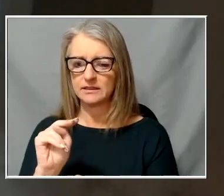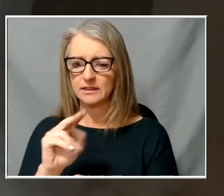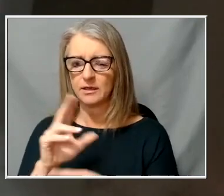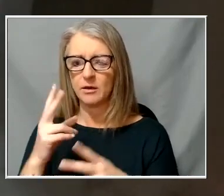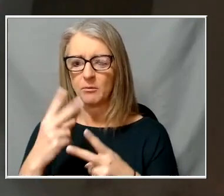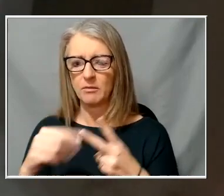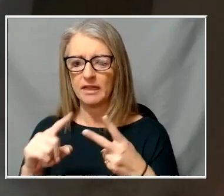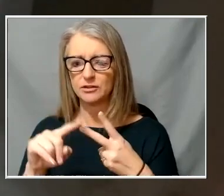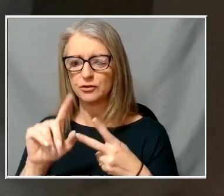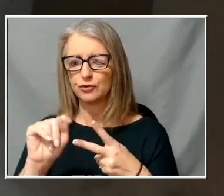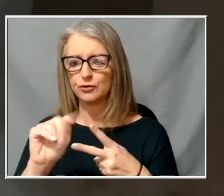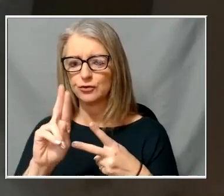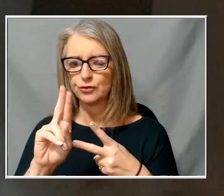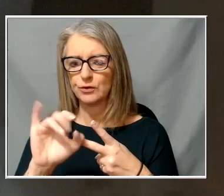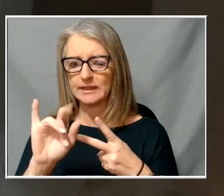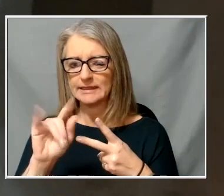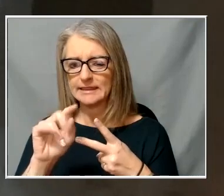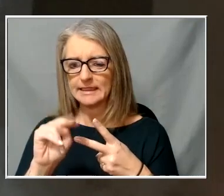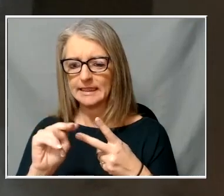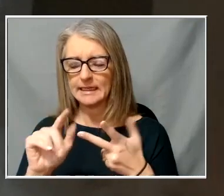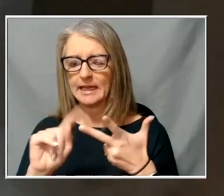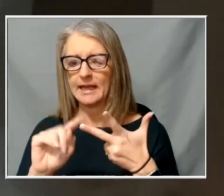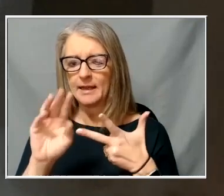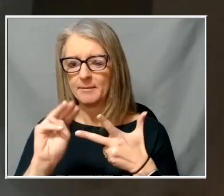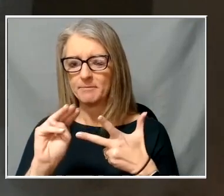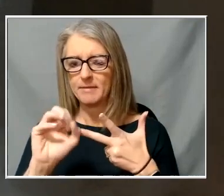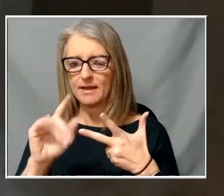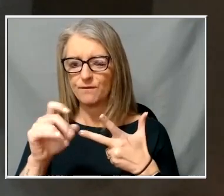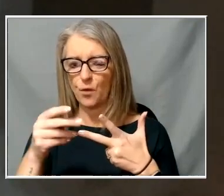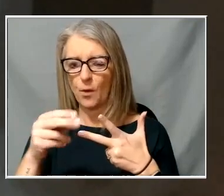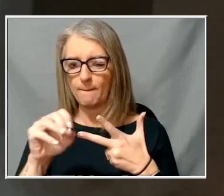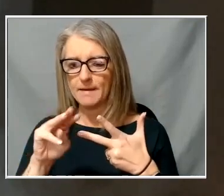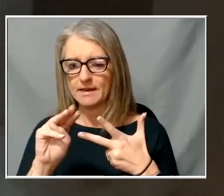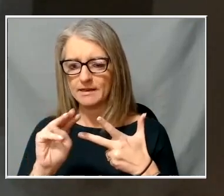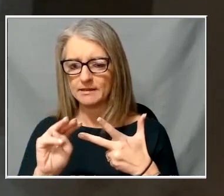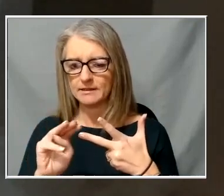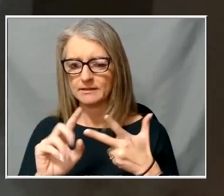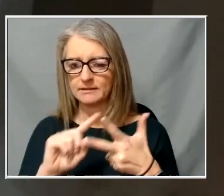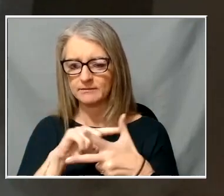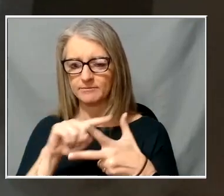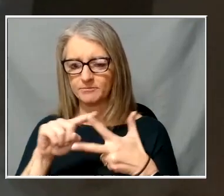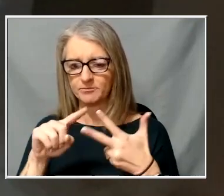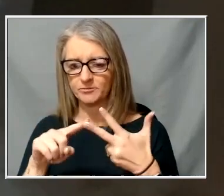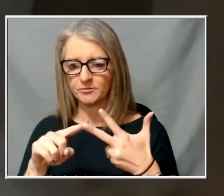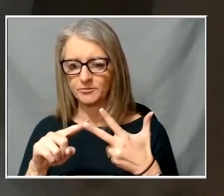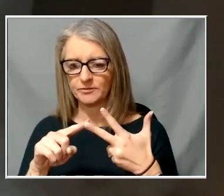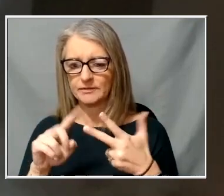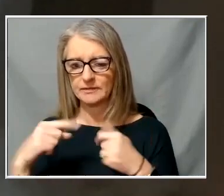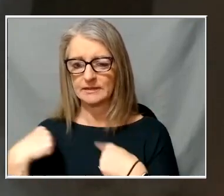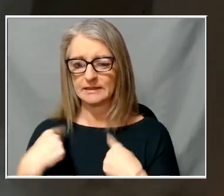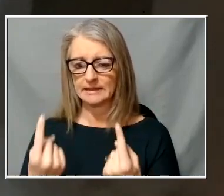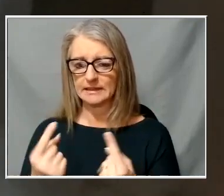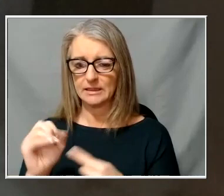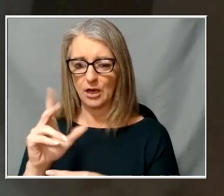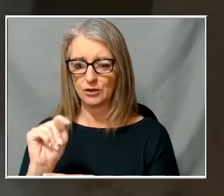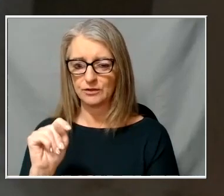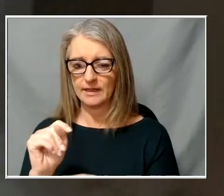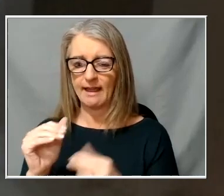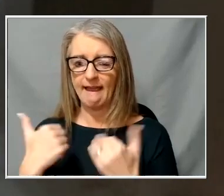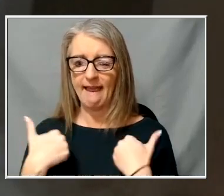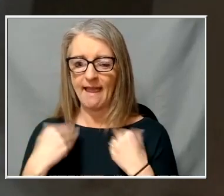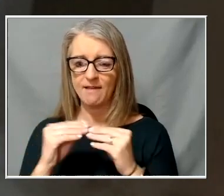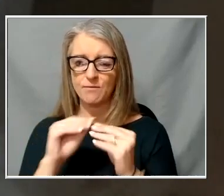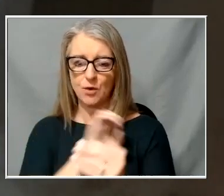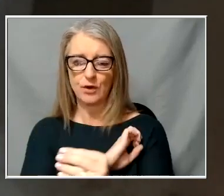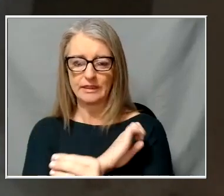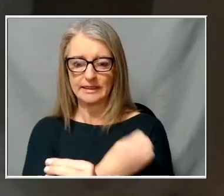Trulicity and metformin, that combination since the beginning of October. And I have more